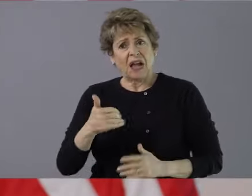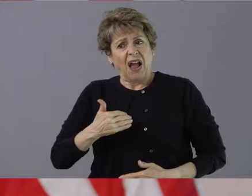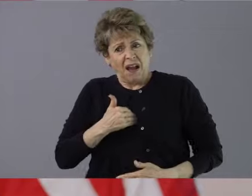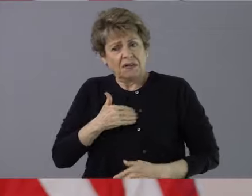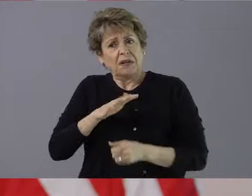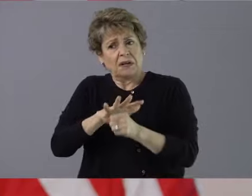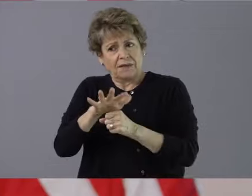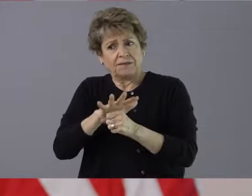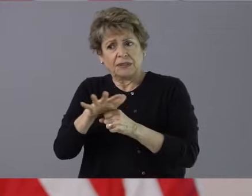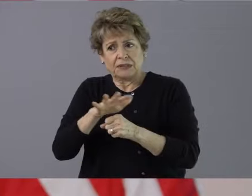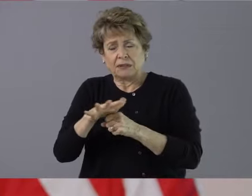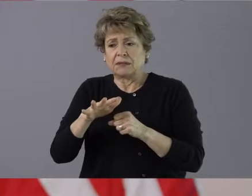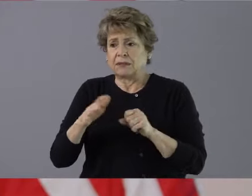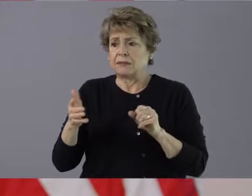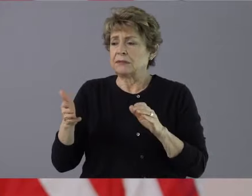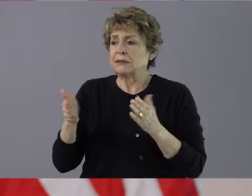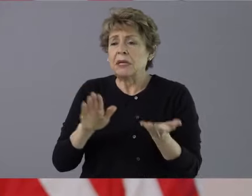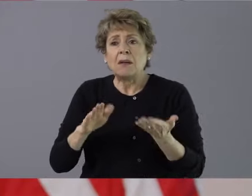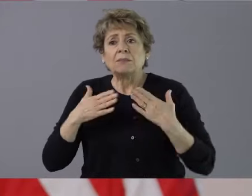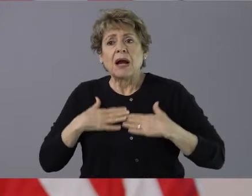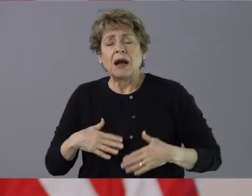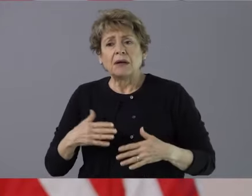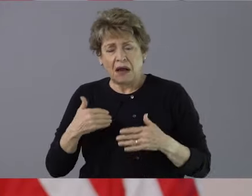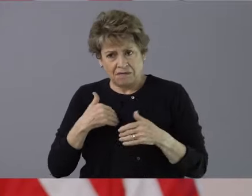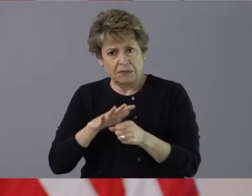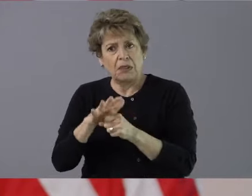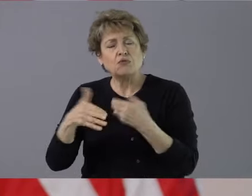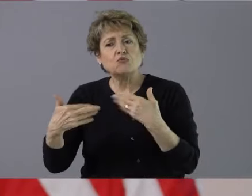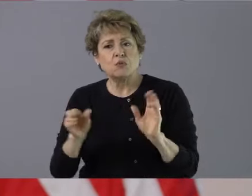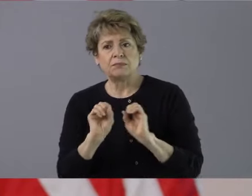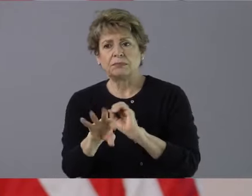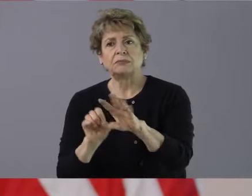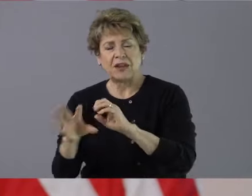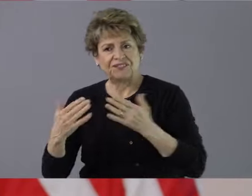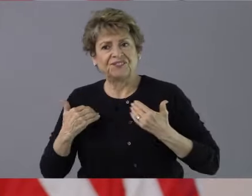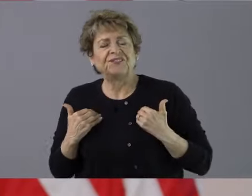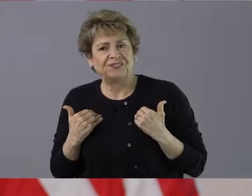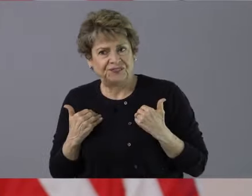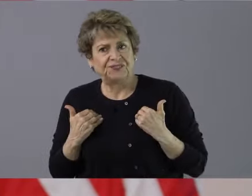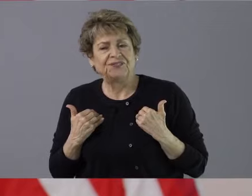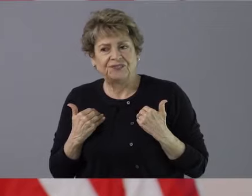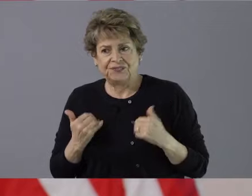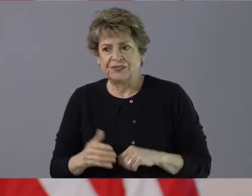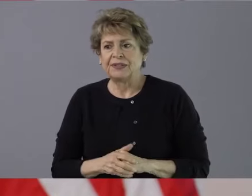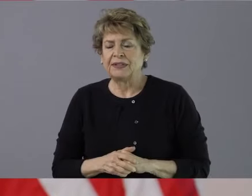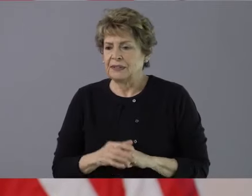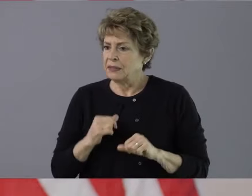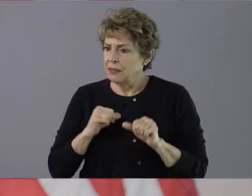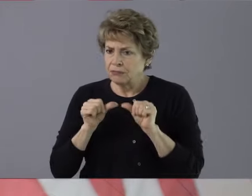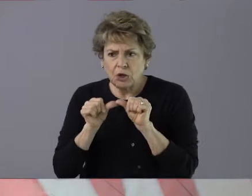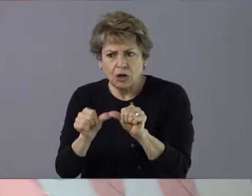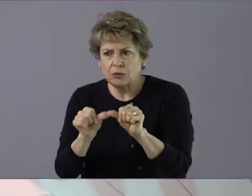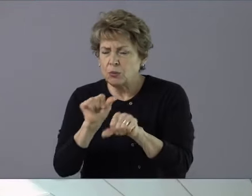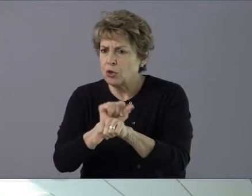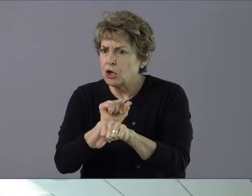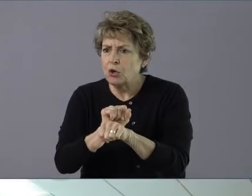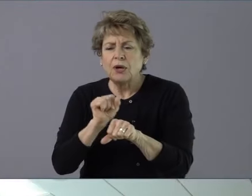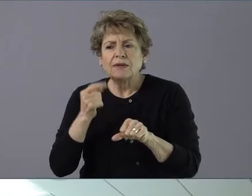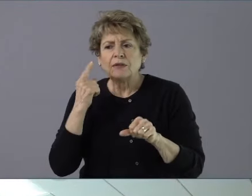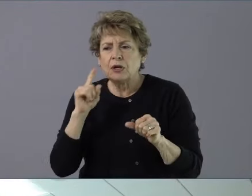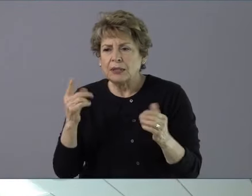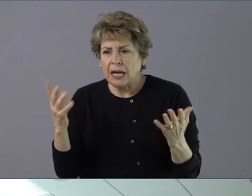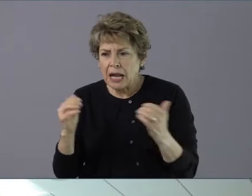those that need care. But we continue to work and to identify solutions for our hospitals and the county. Maricopa County hasn't